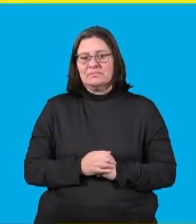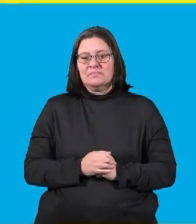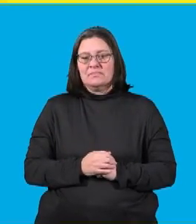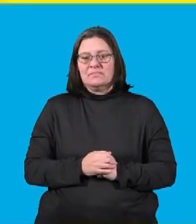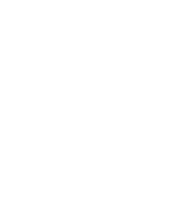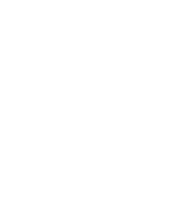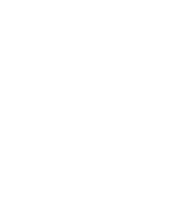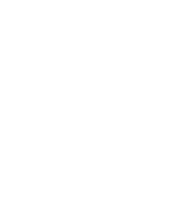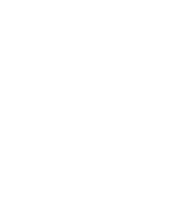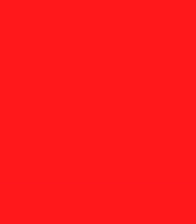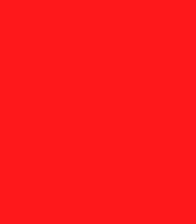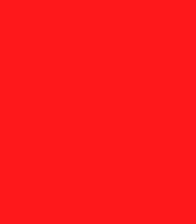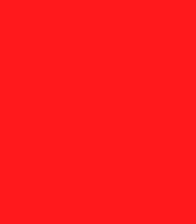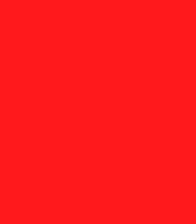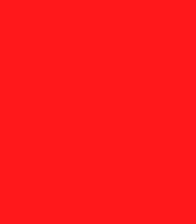after this.